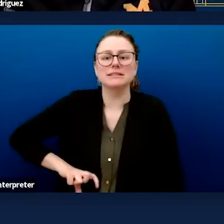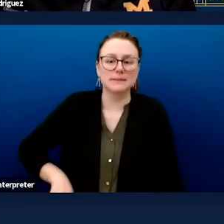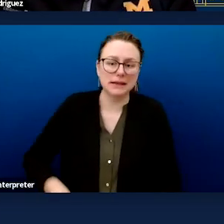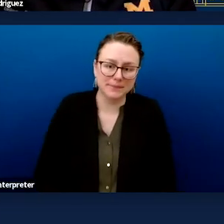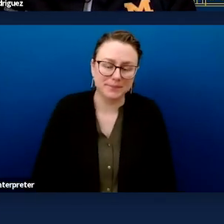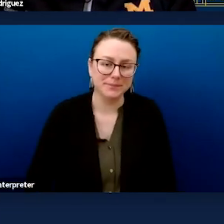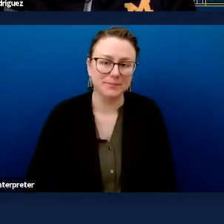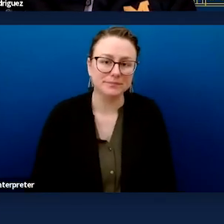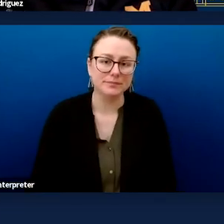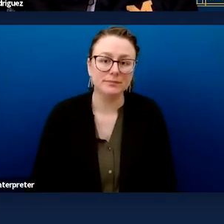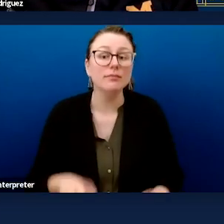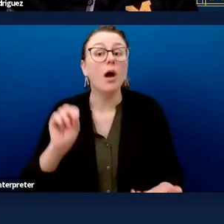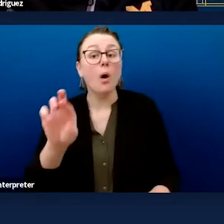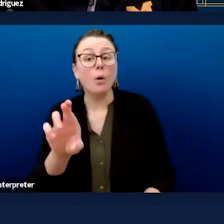Or